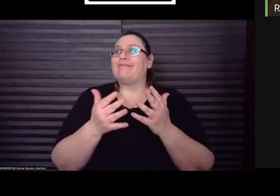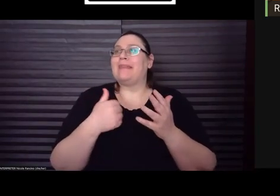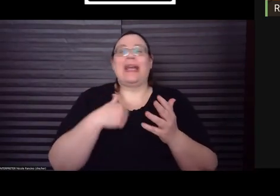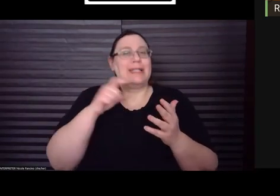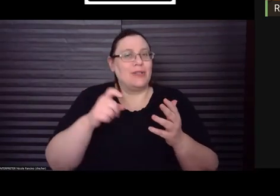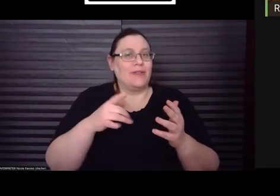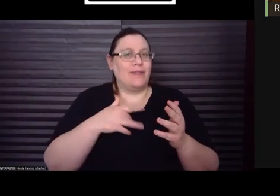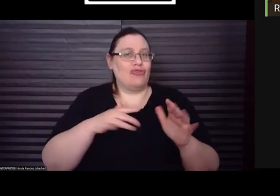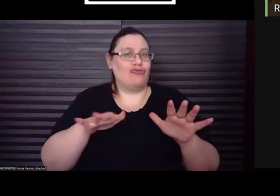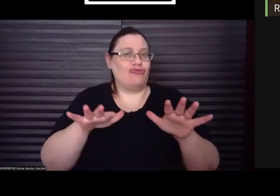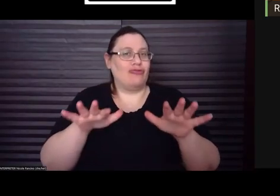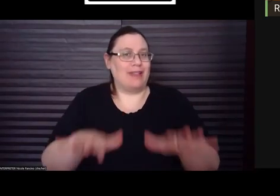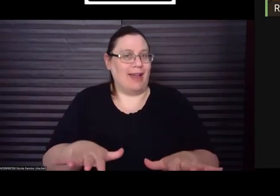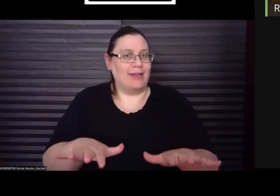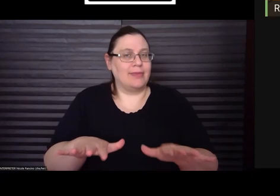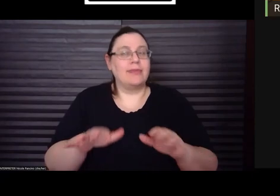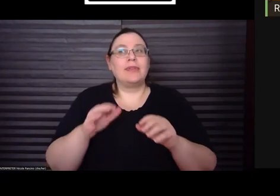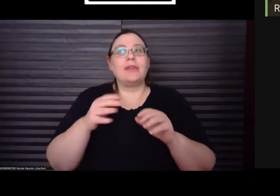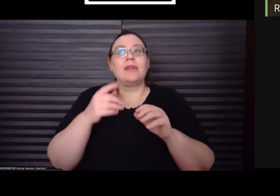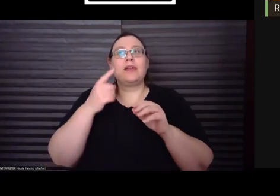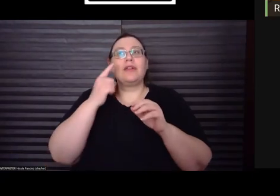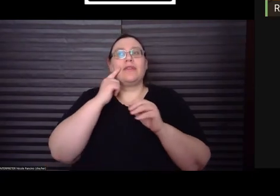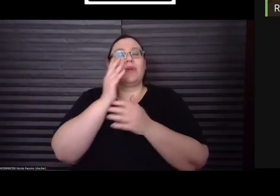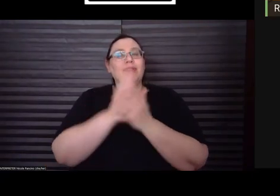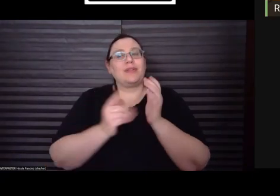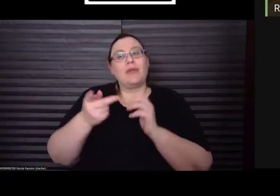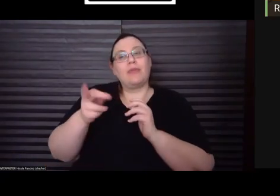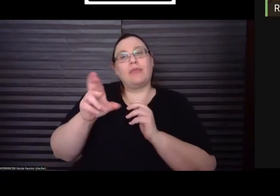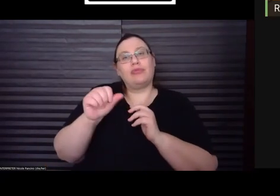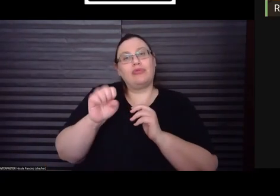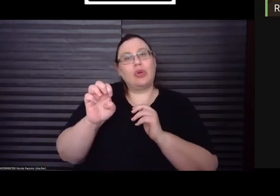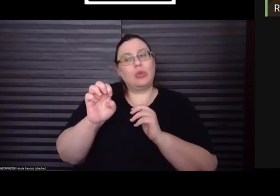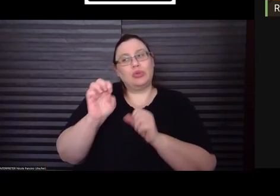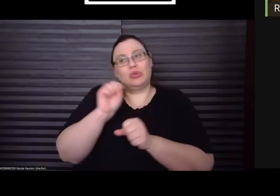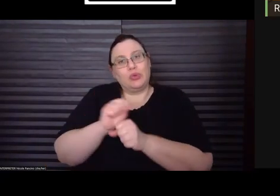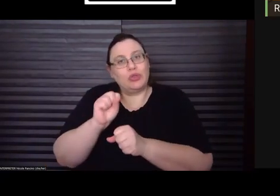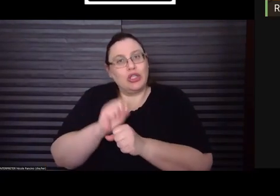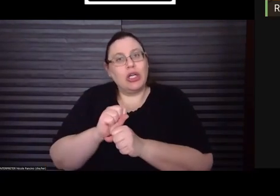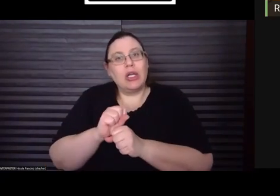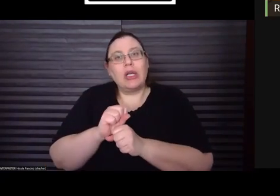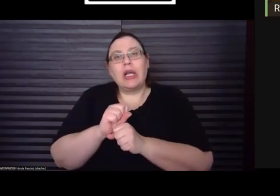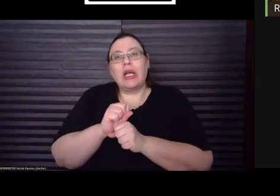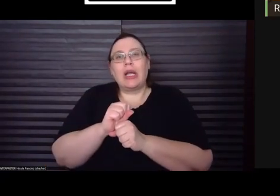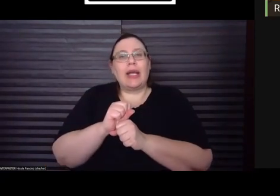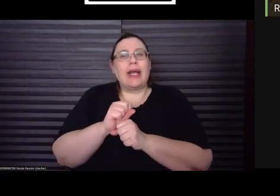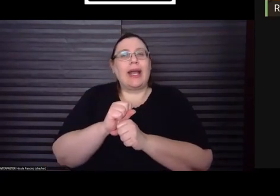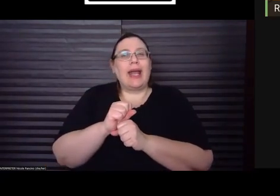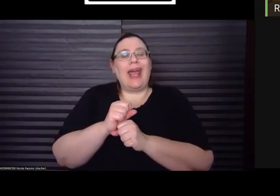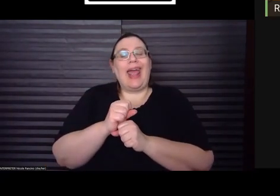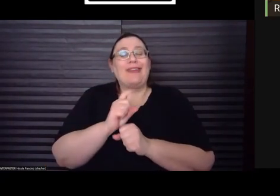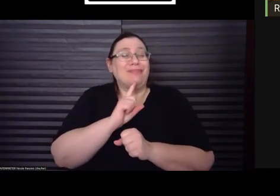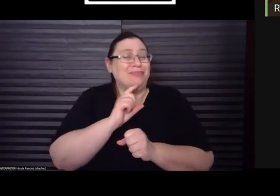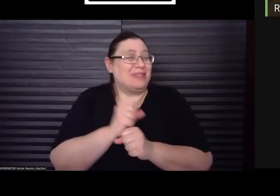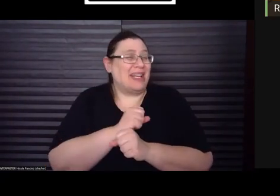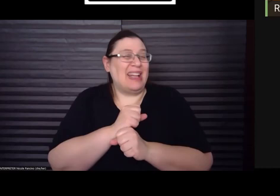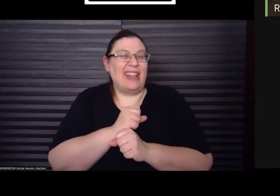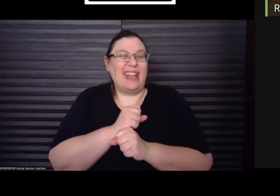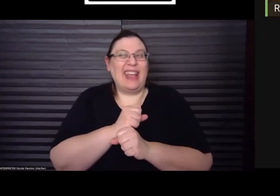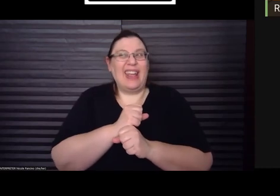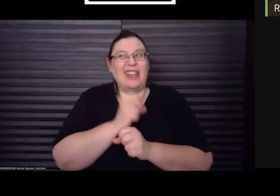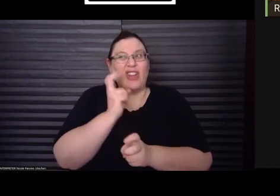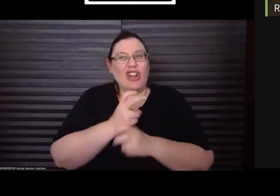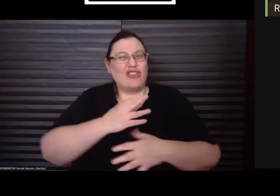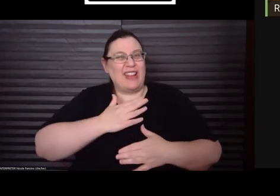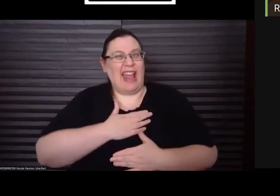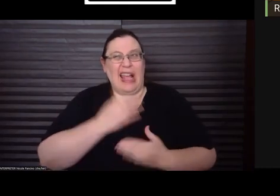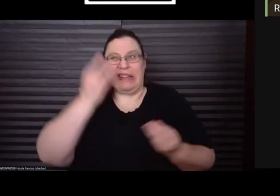need to be relaxed in order for like some of the prose to work. And because there's something so unrelaxing about trying to